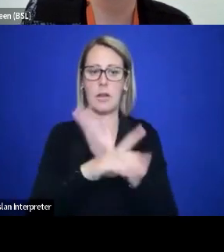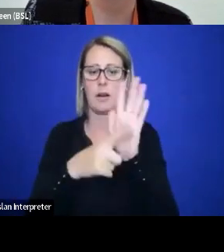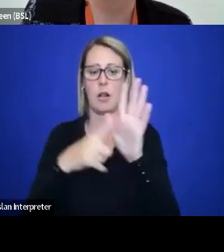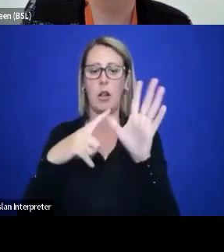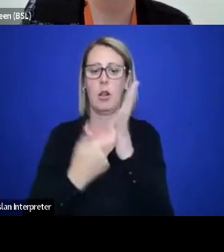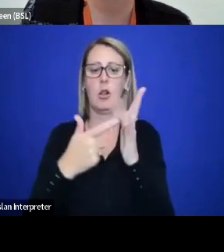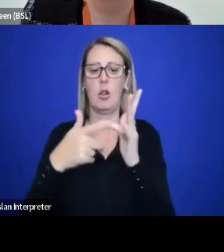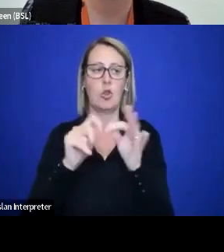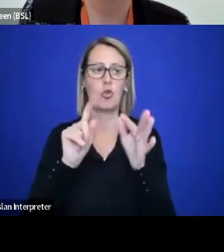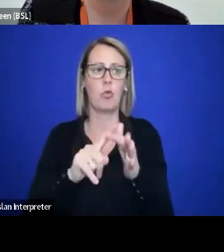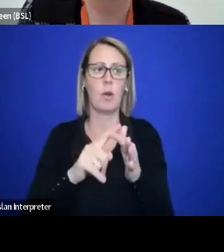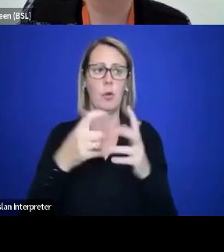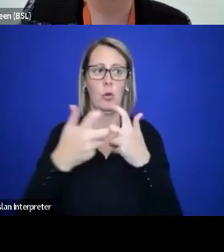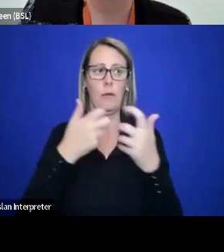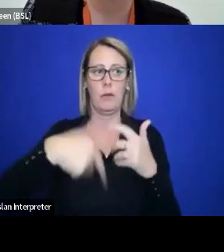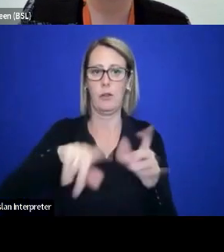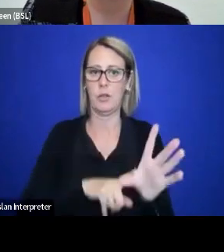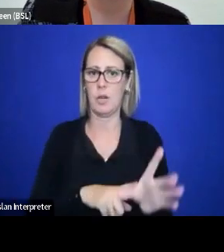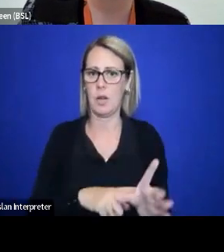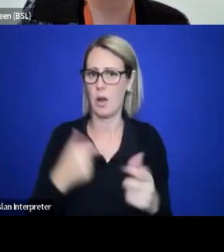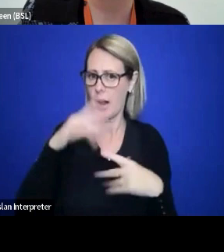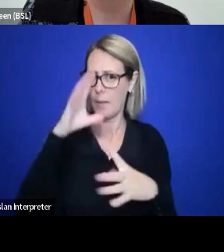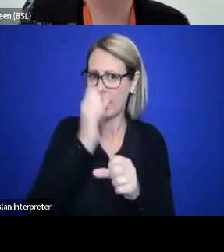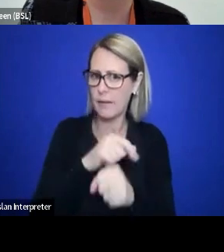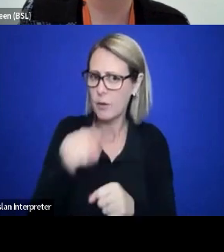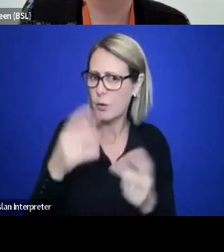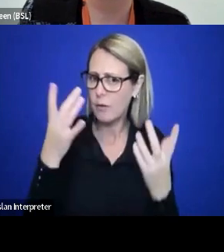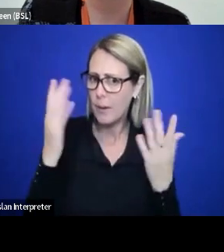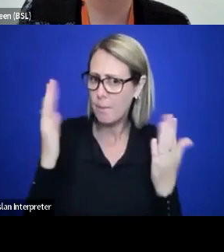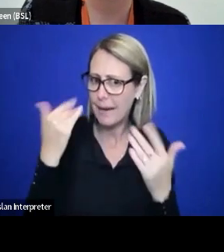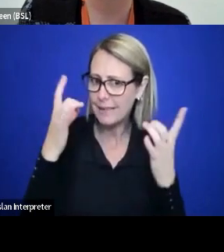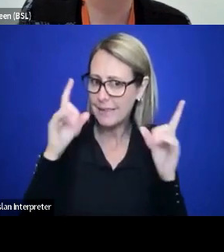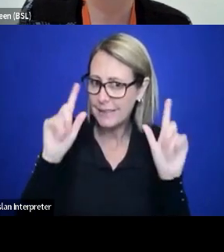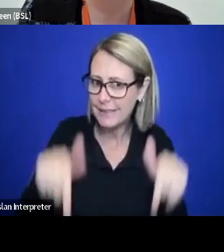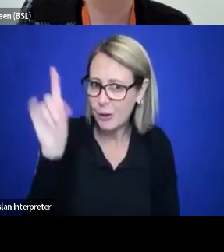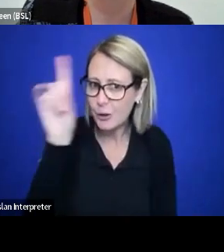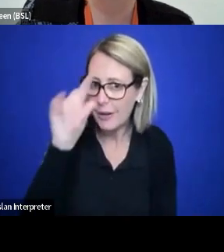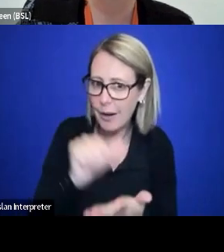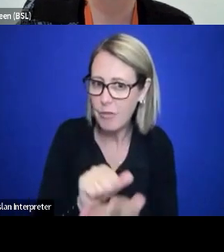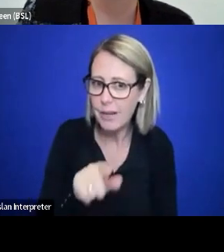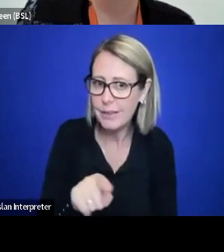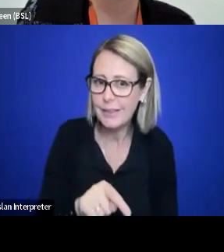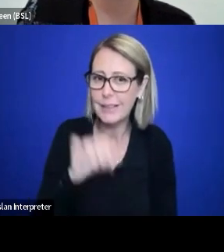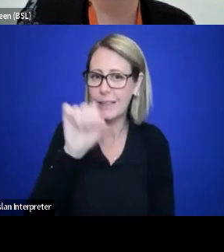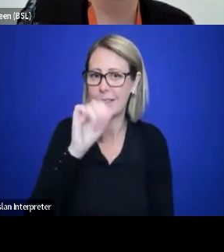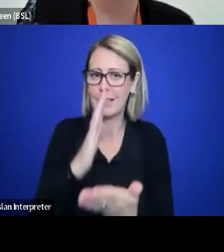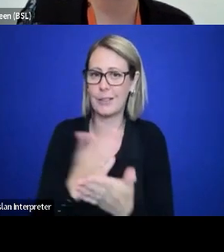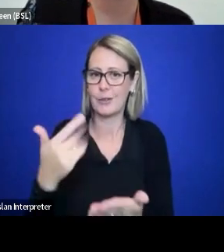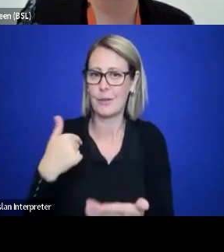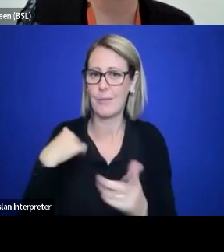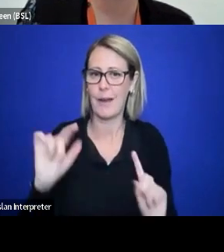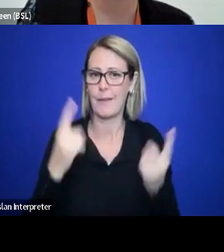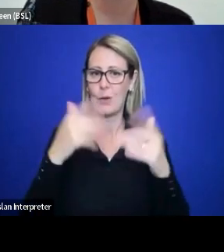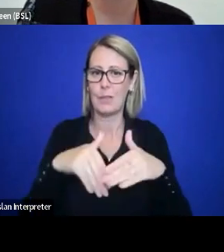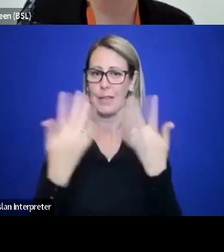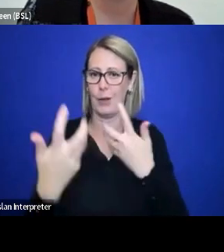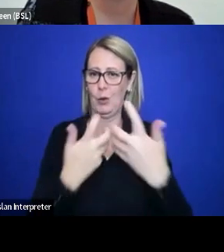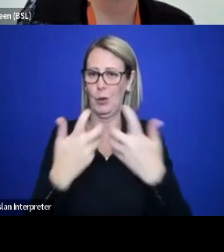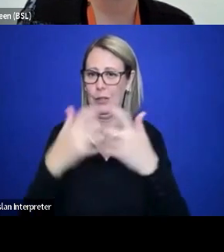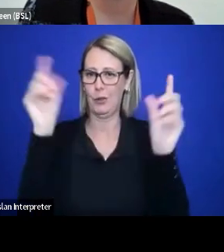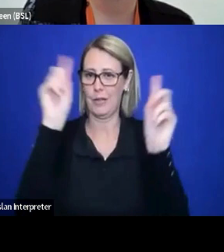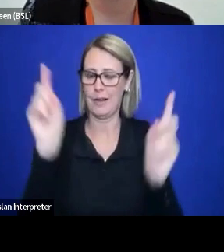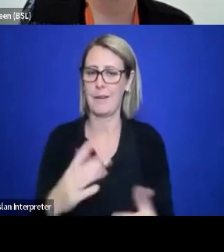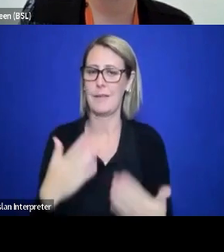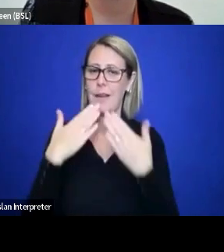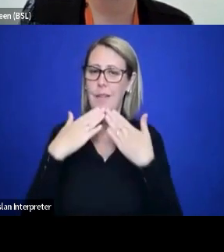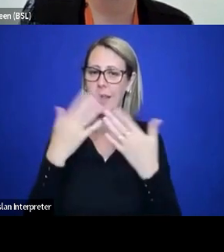Trobe University this year, which I believe you might have actually started already today. That's true. It's my first day for uni today. And thanks